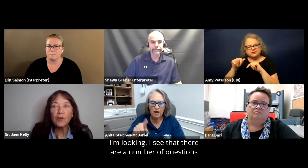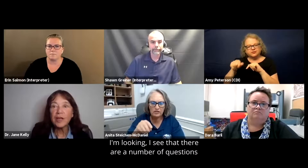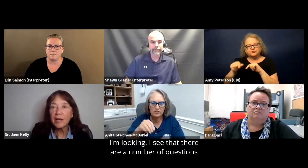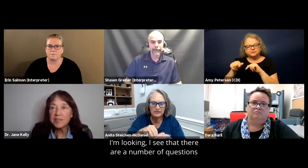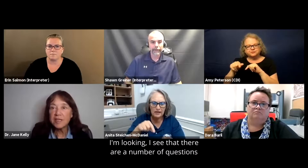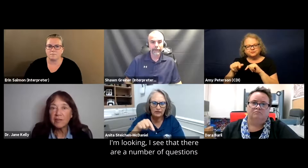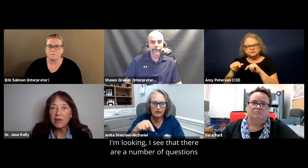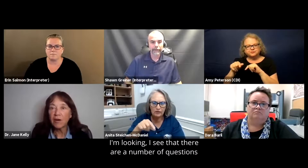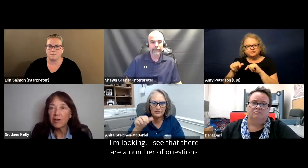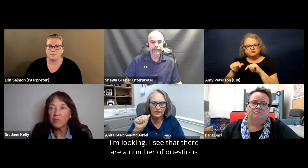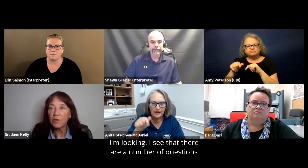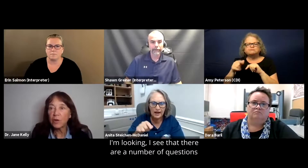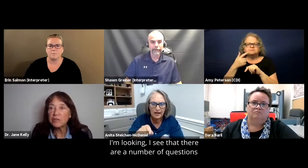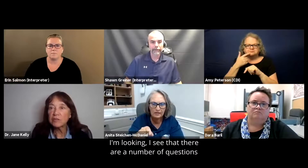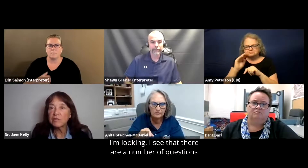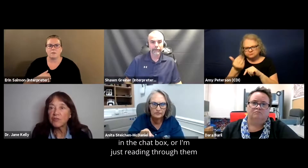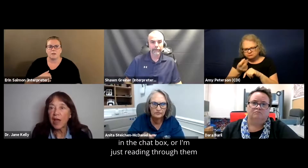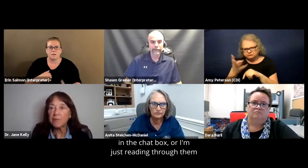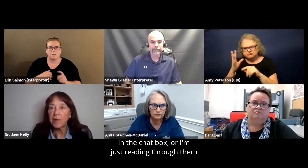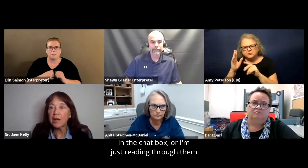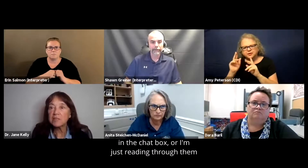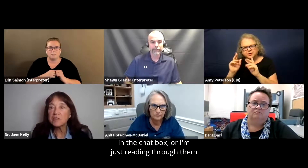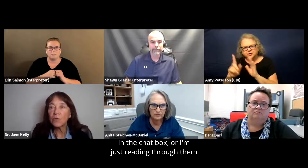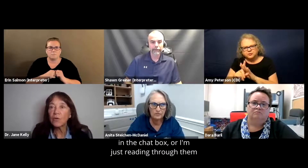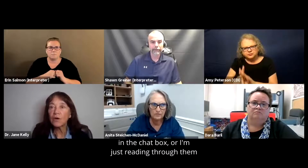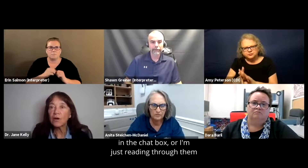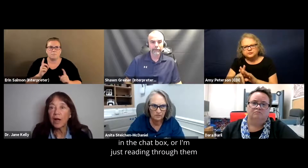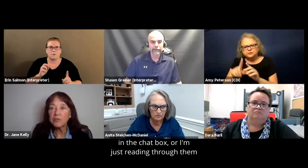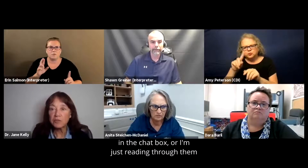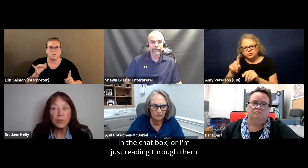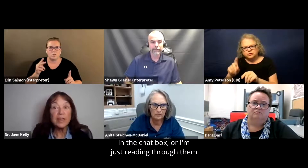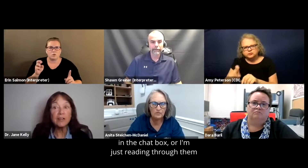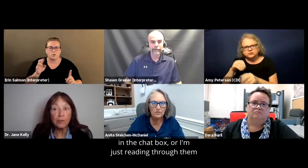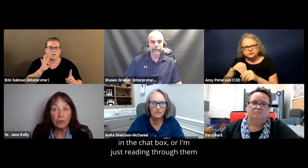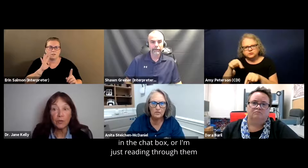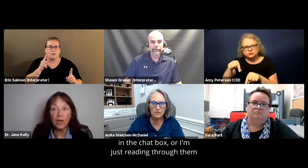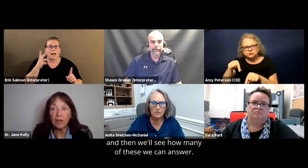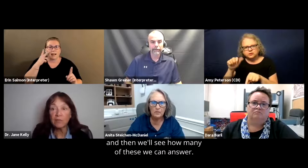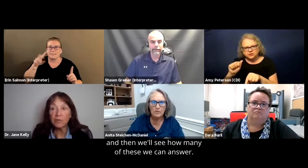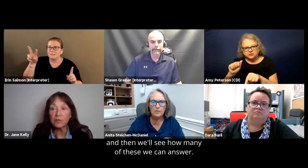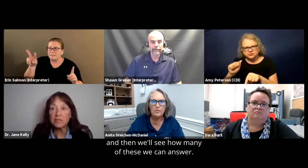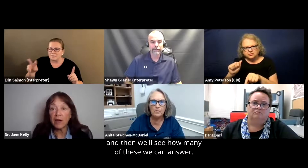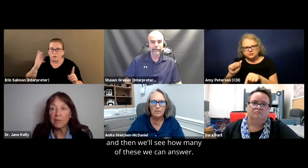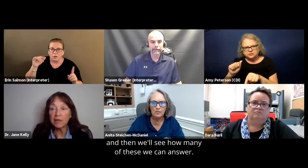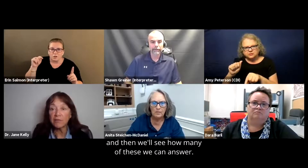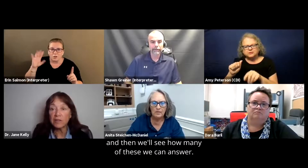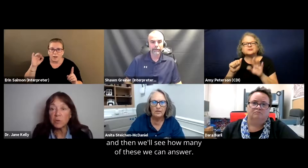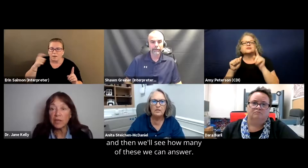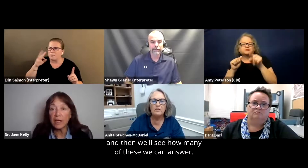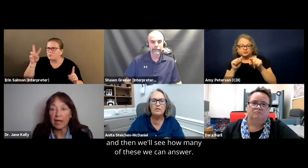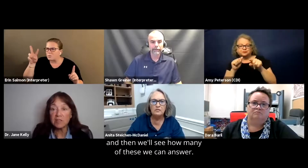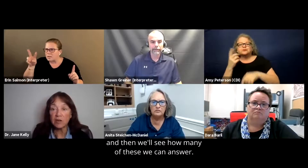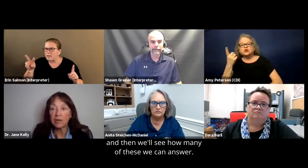I'm looking, I see that there are a number of questions in the chat box, or I'm just reading through them, and then we'll see how many of